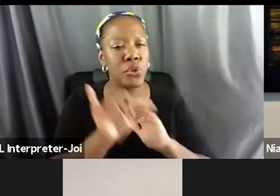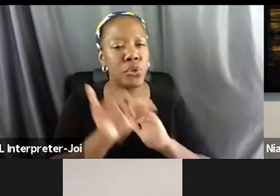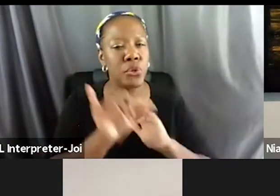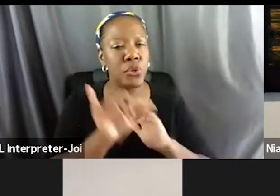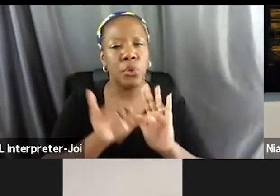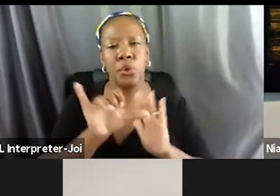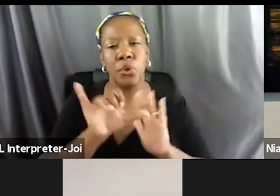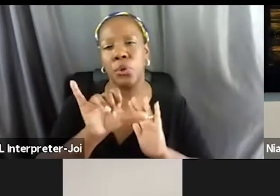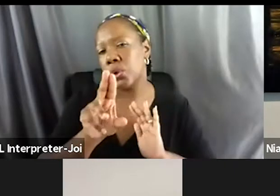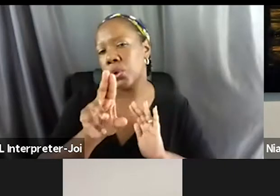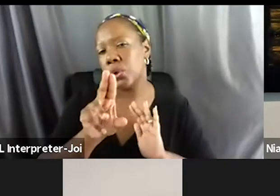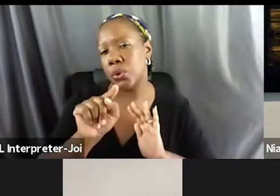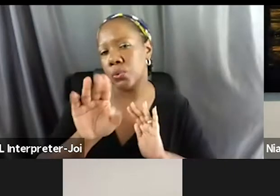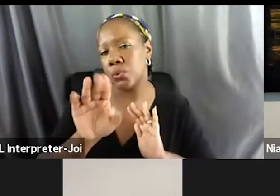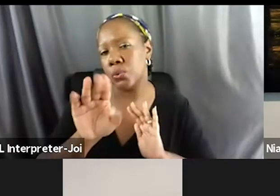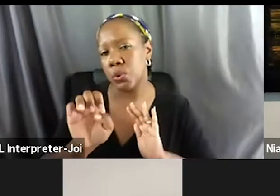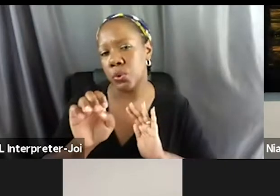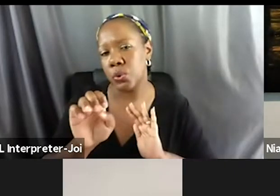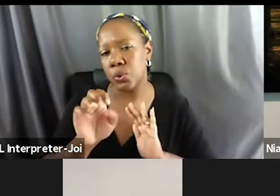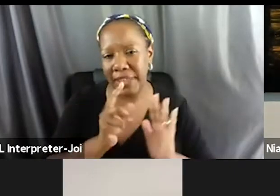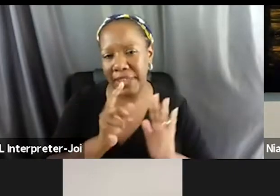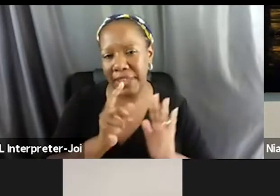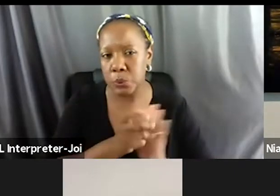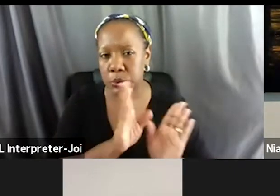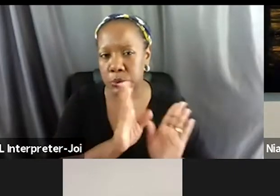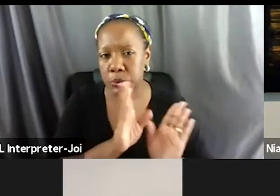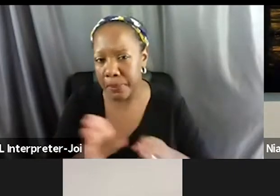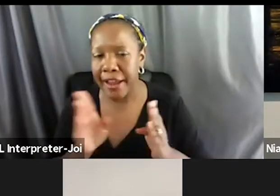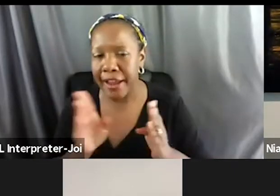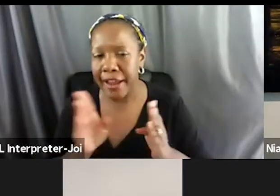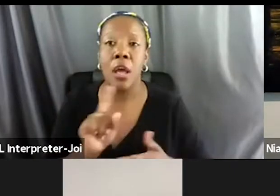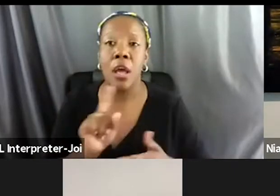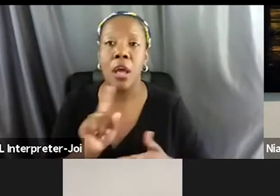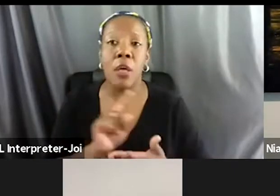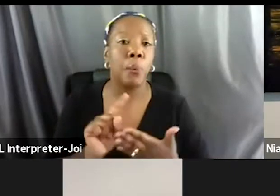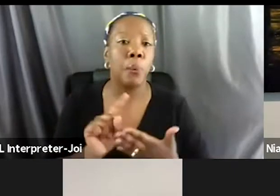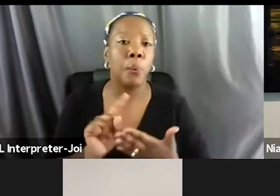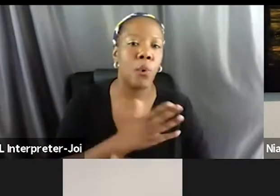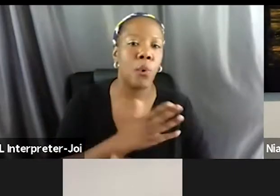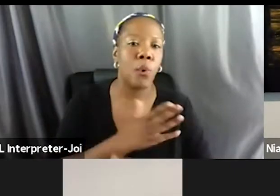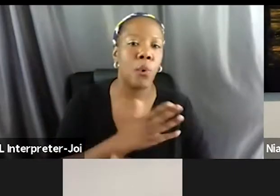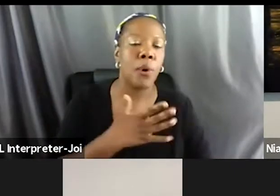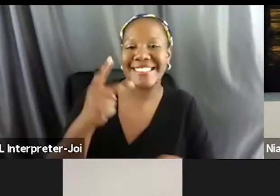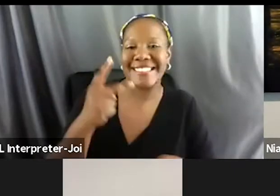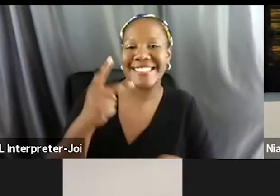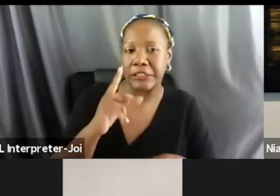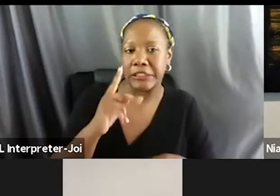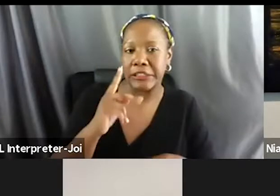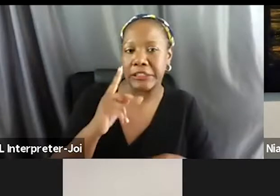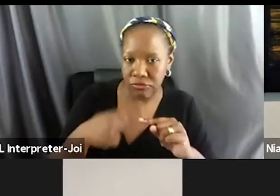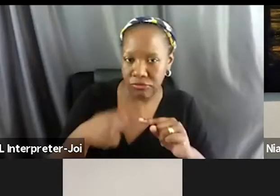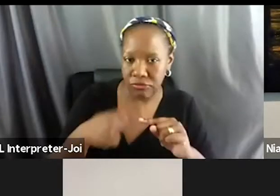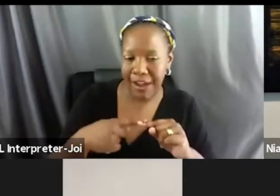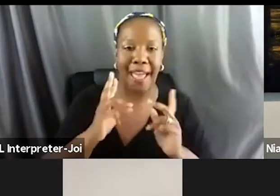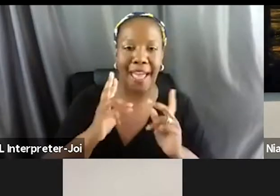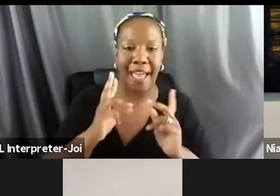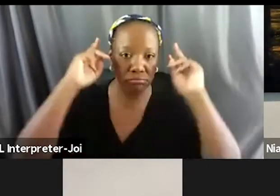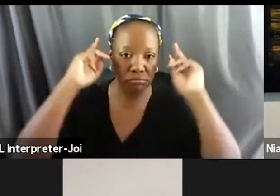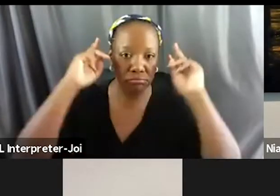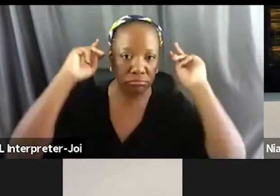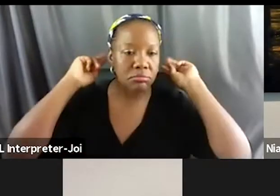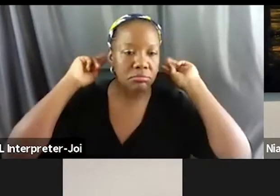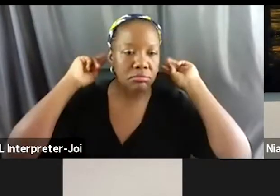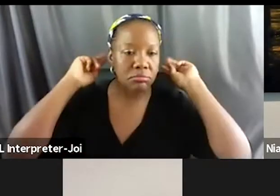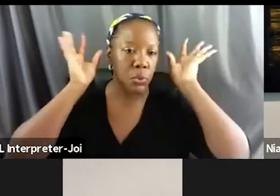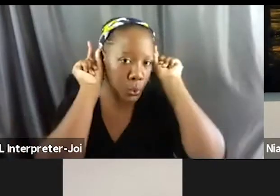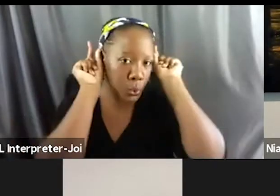myself. And the week before my second round, I even cut it really short and embraced the short haircut, which I was